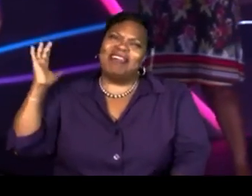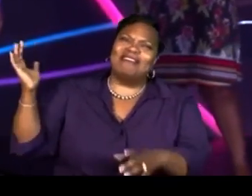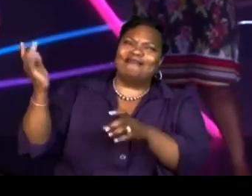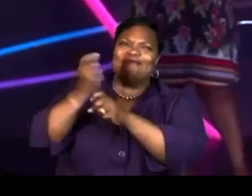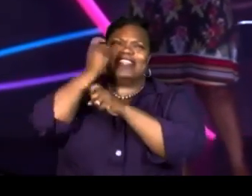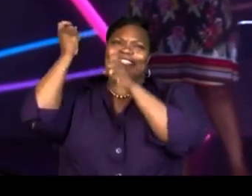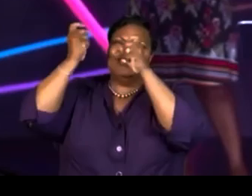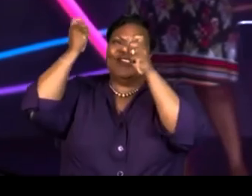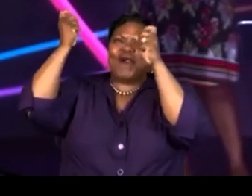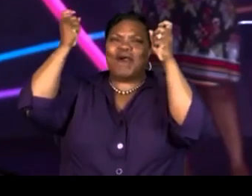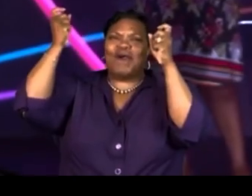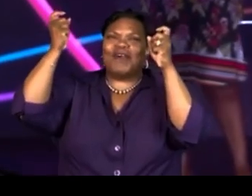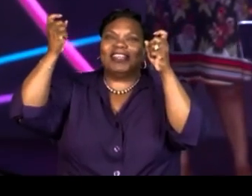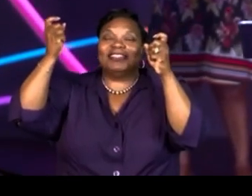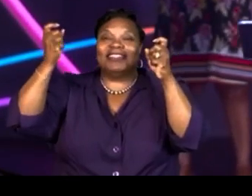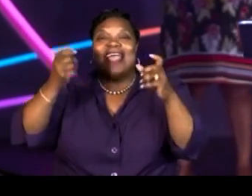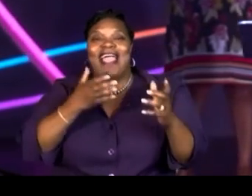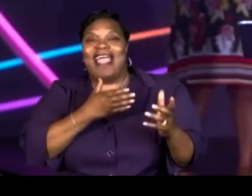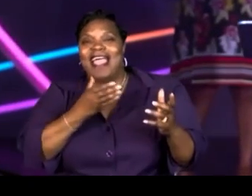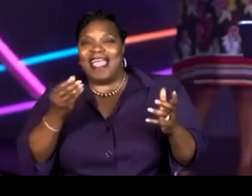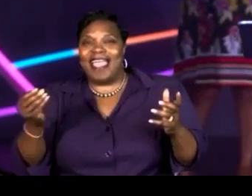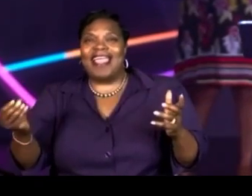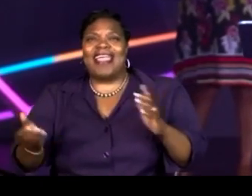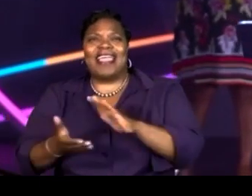rejoice. And be